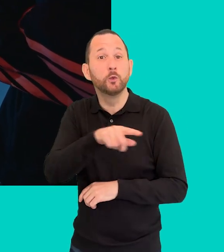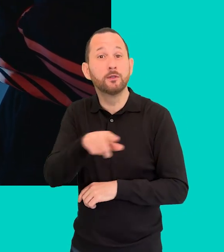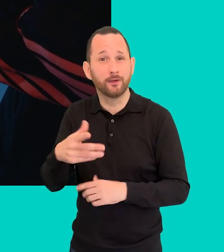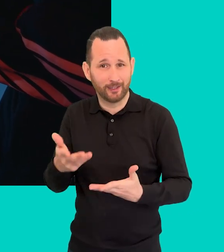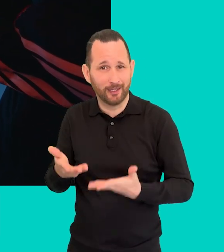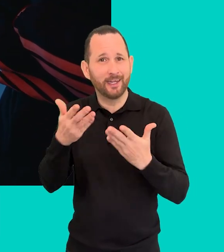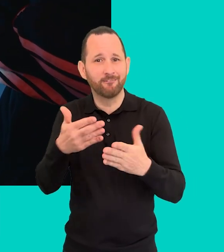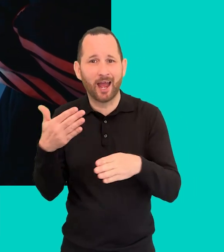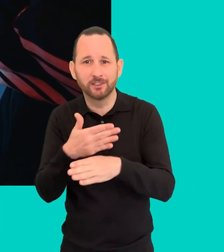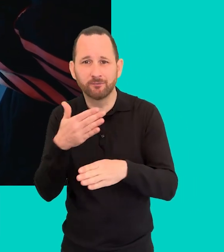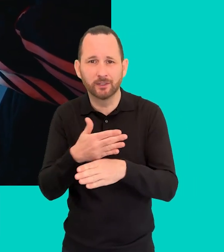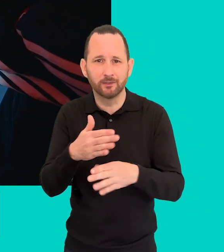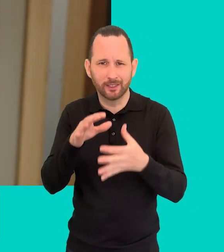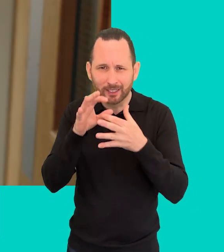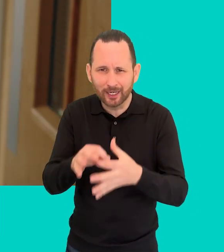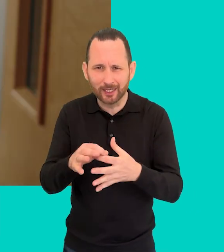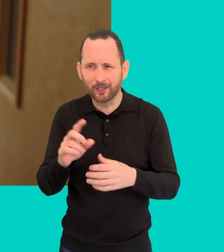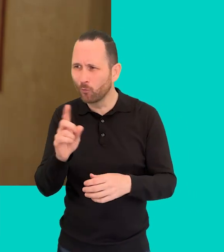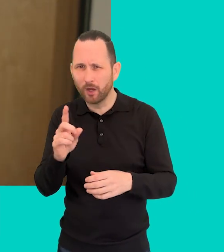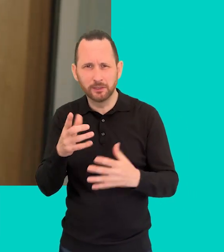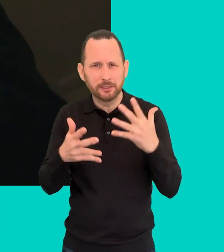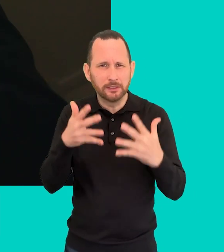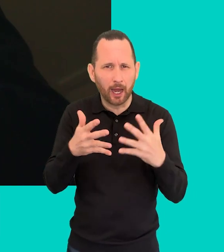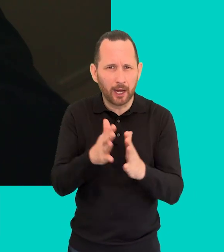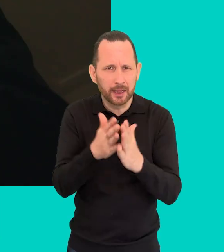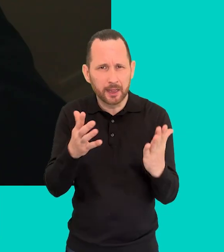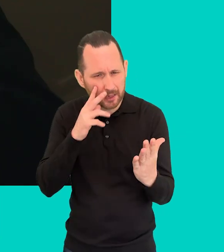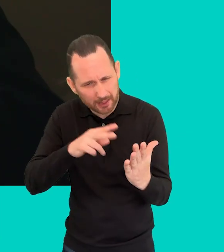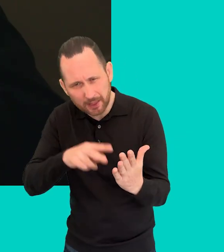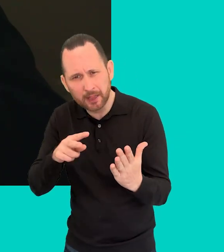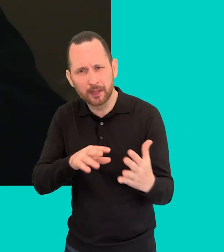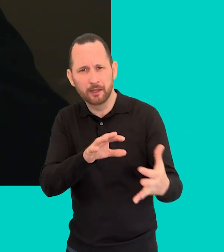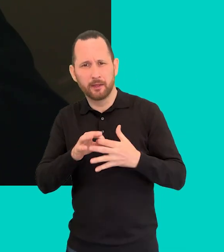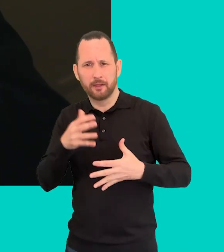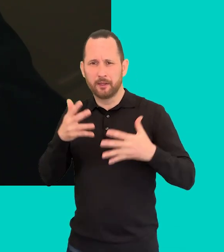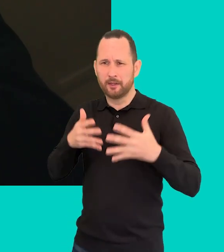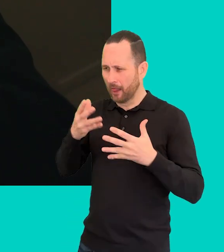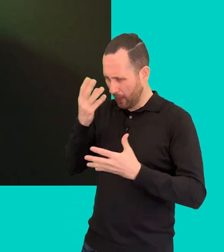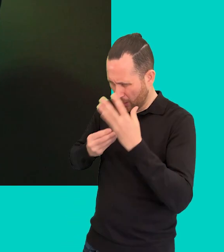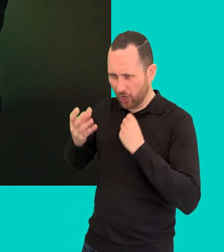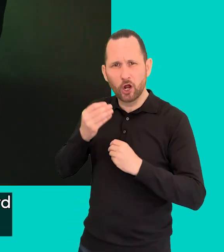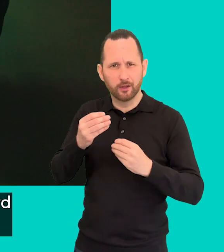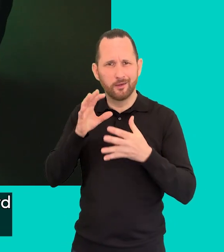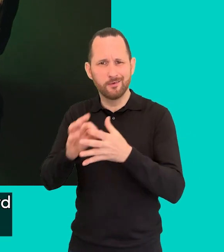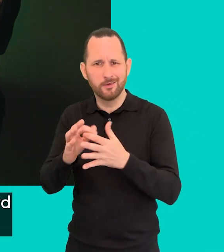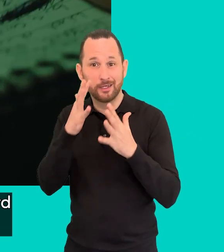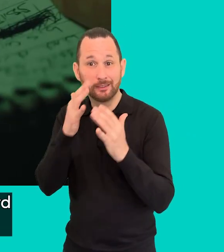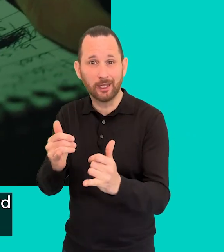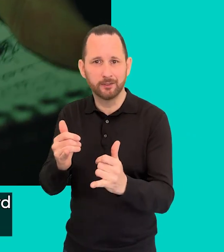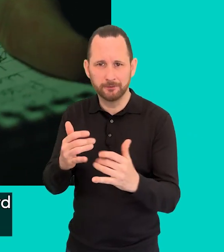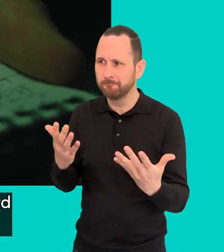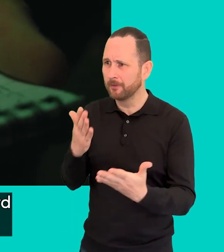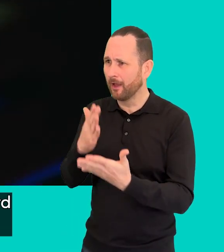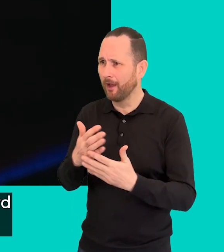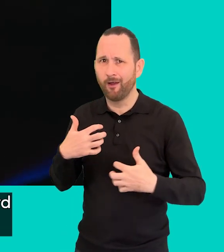be given activities that link to the plot of this fictional show and put the vocabulary they've learned in each lesson to the test. Every week they've